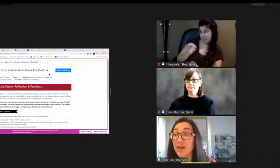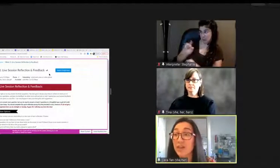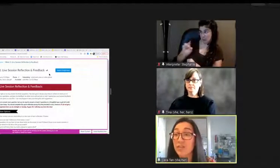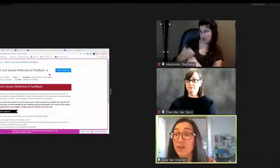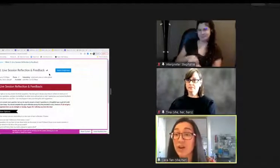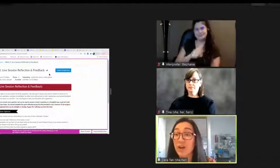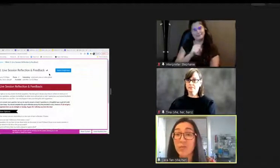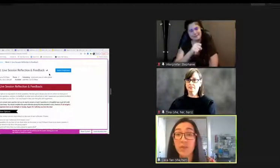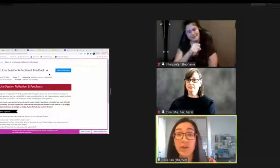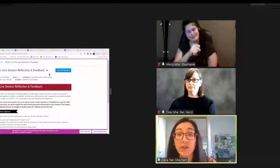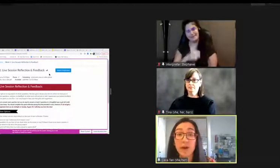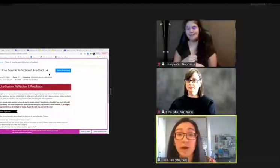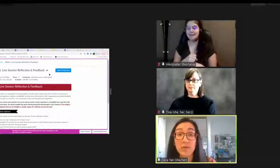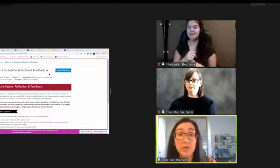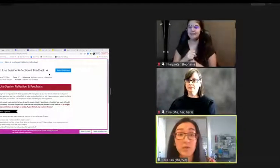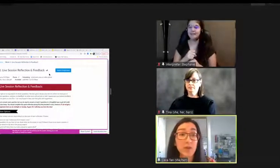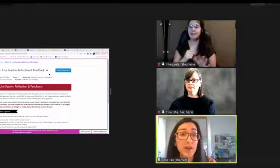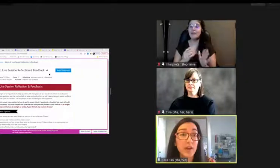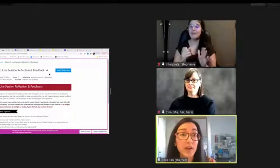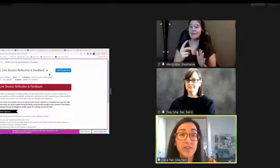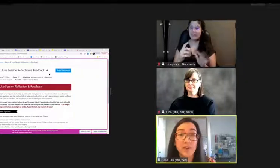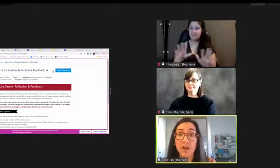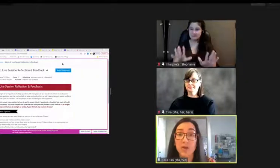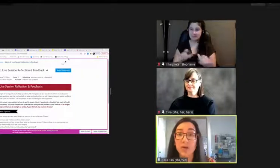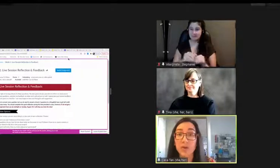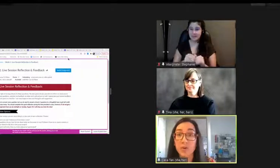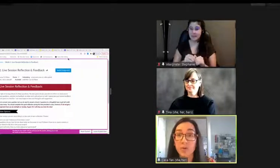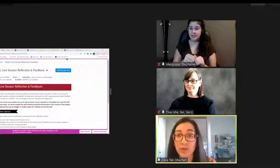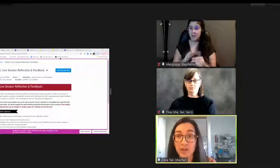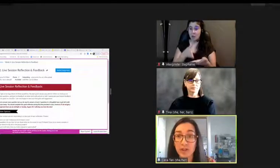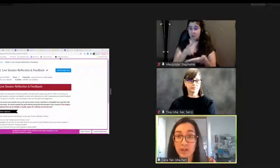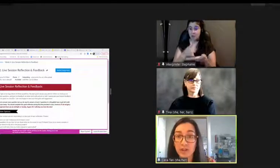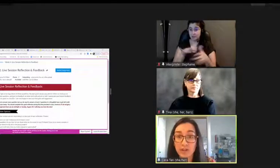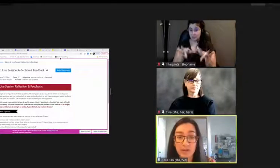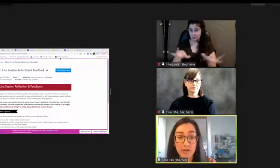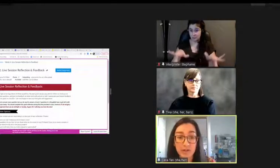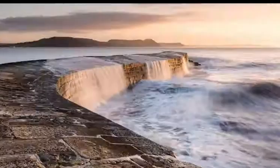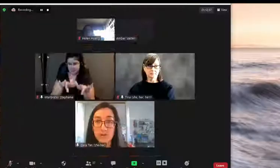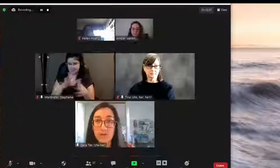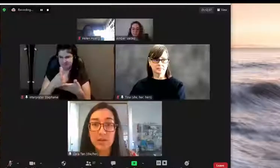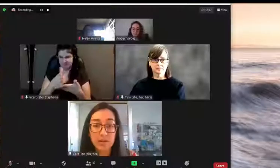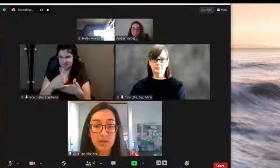Yeah. So, I'm going to go ahead and stop recording.